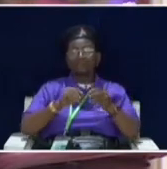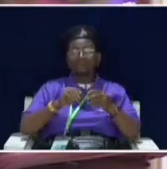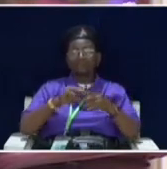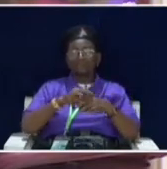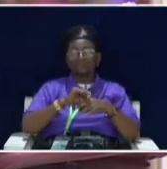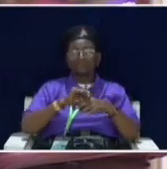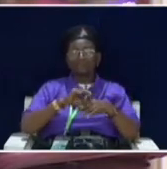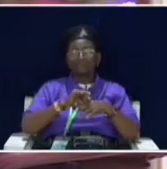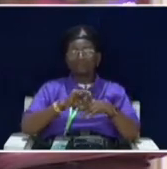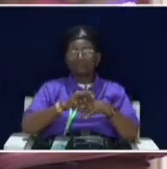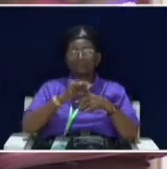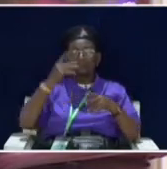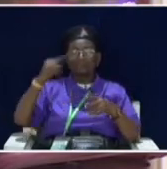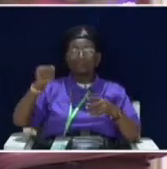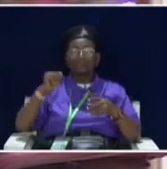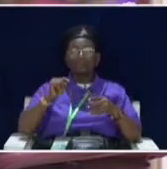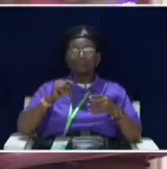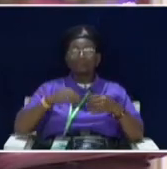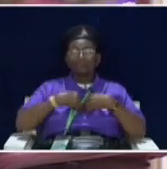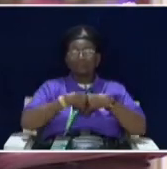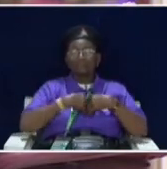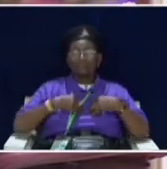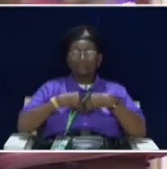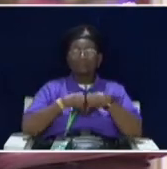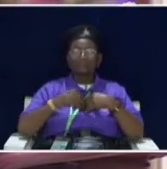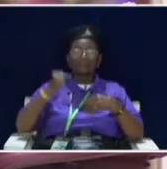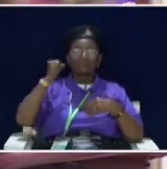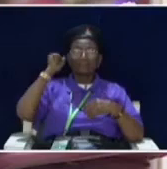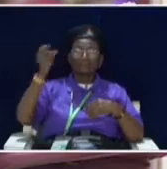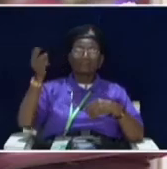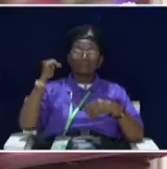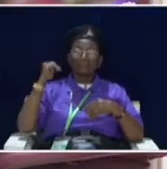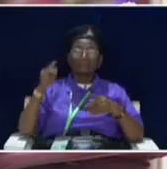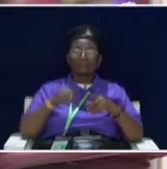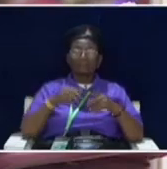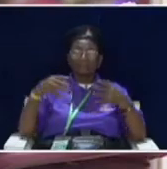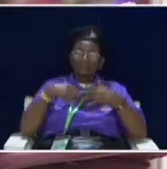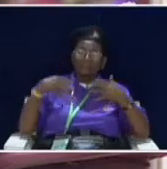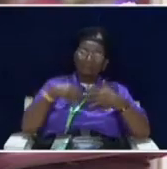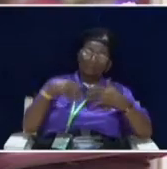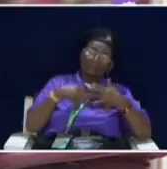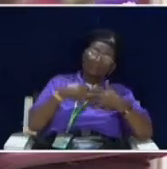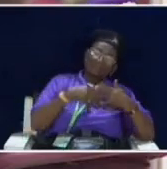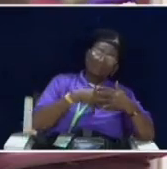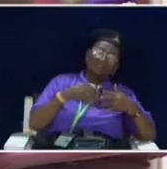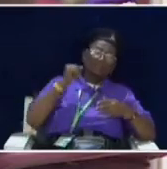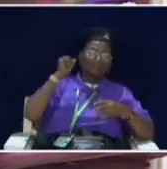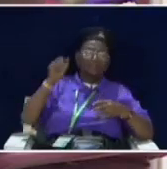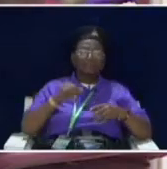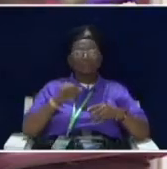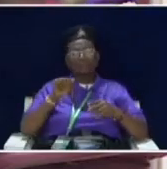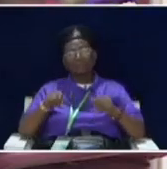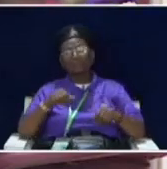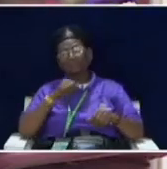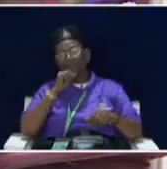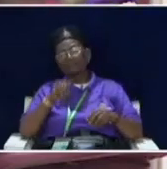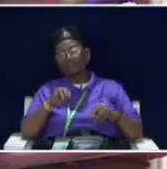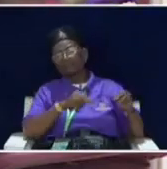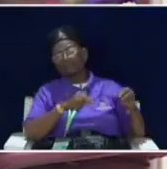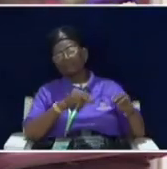animal. She was so frightened she couldn't move. The man got close to her